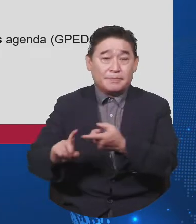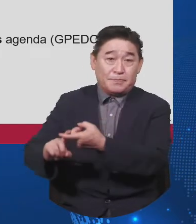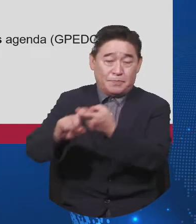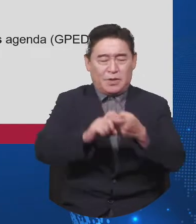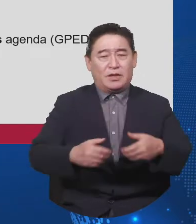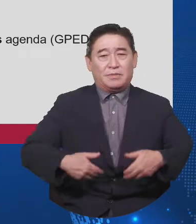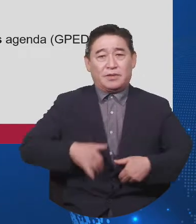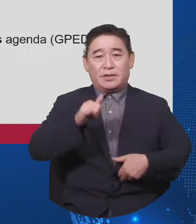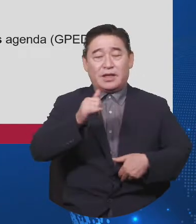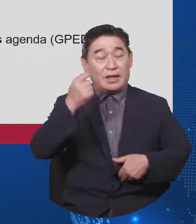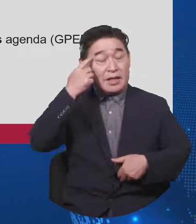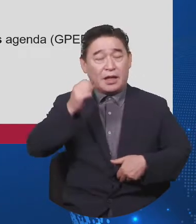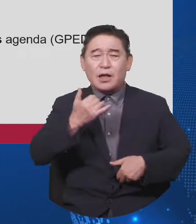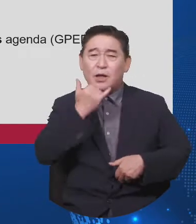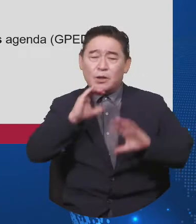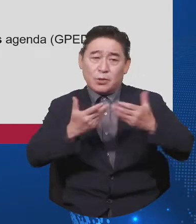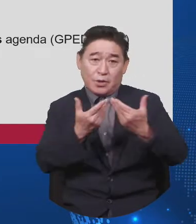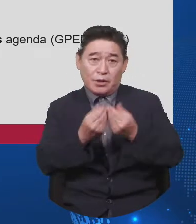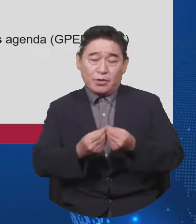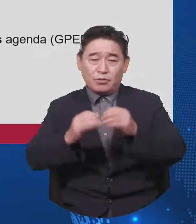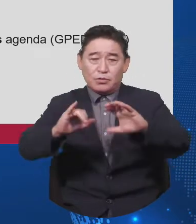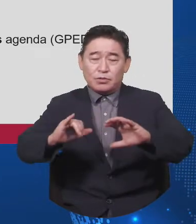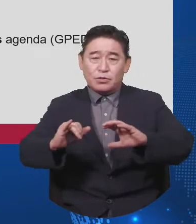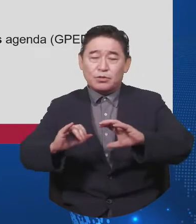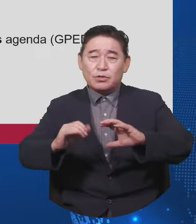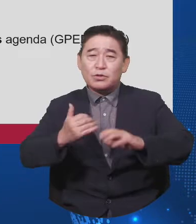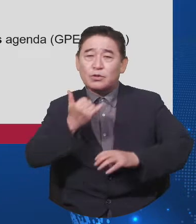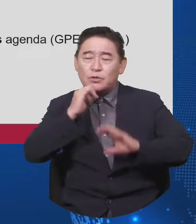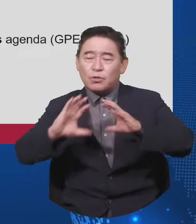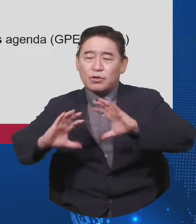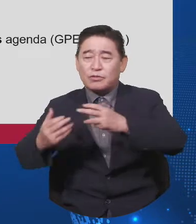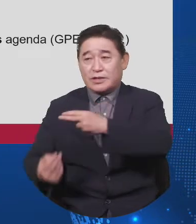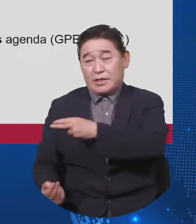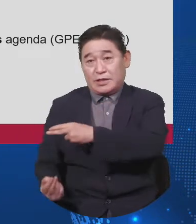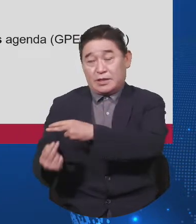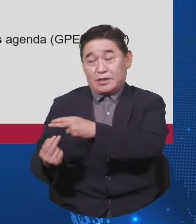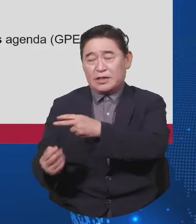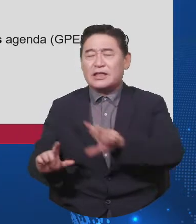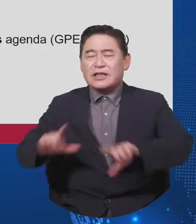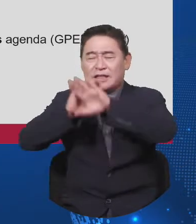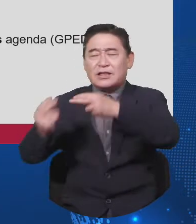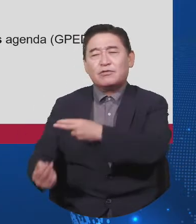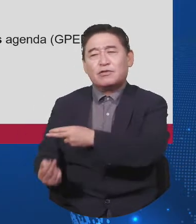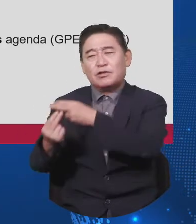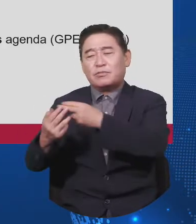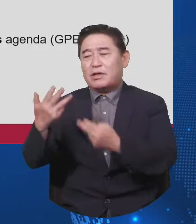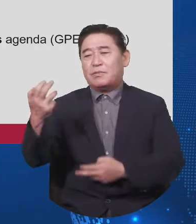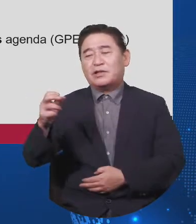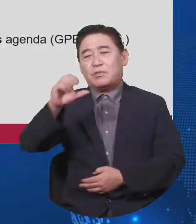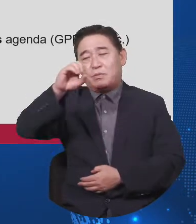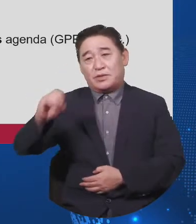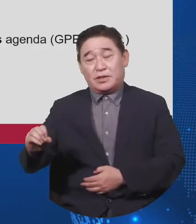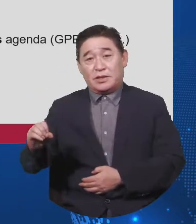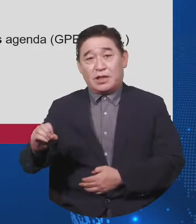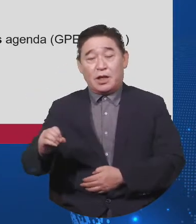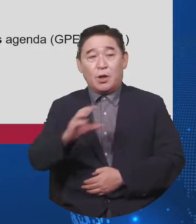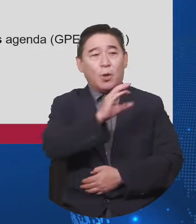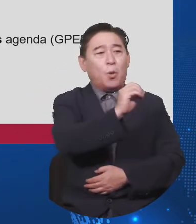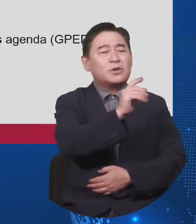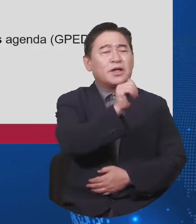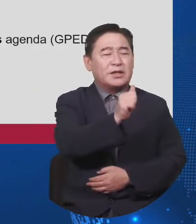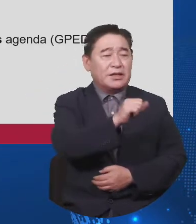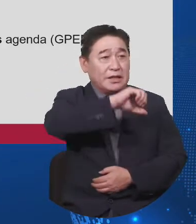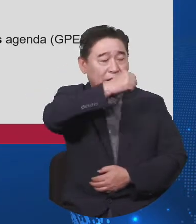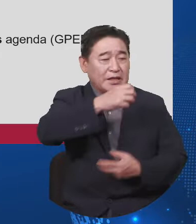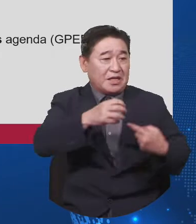85% of Germany's international climate finance is ODA budget. Yeah? So this is something, and Republic